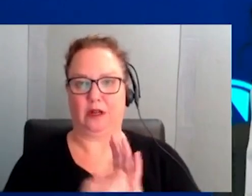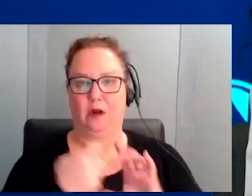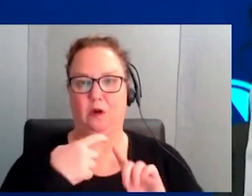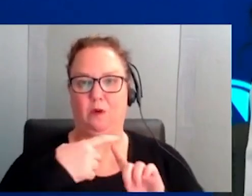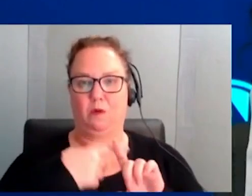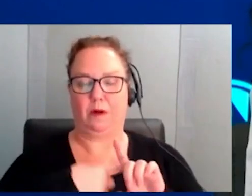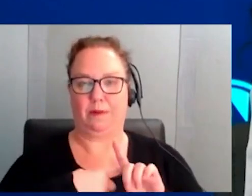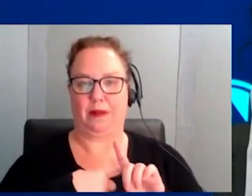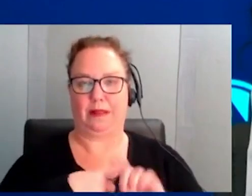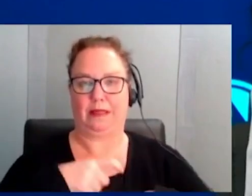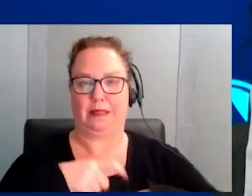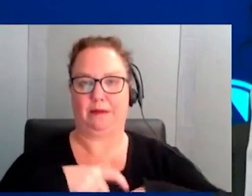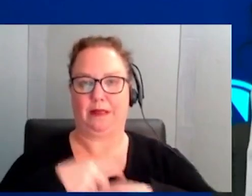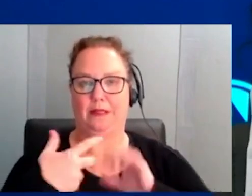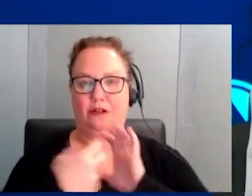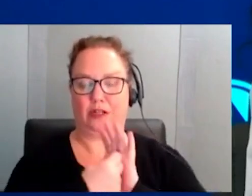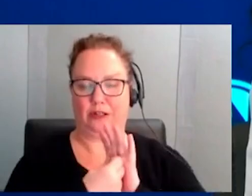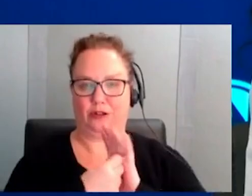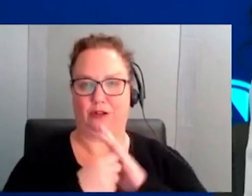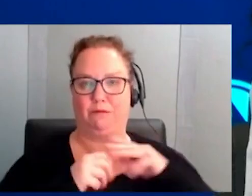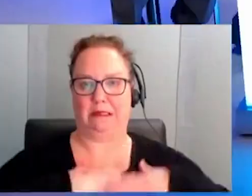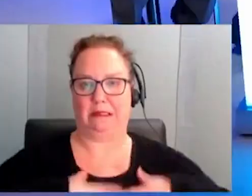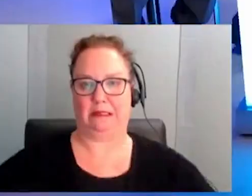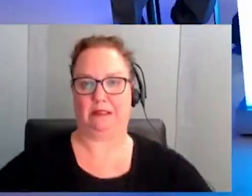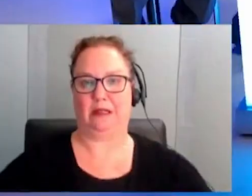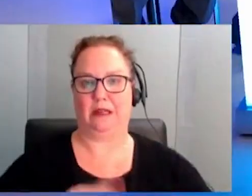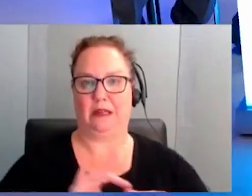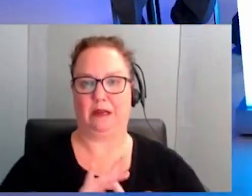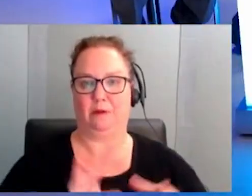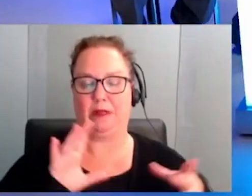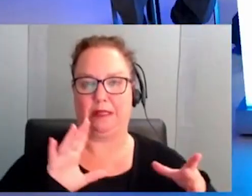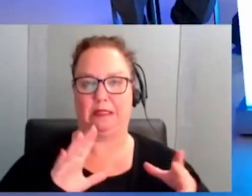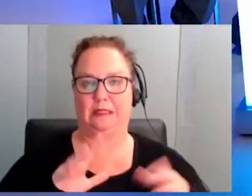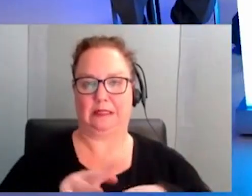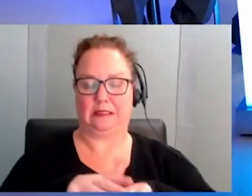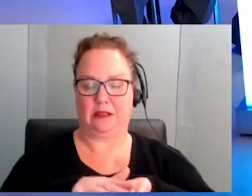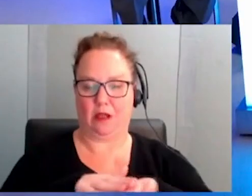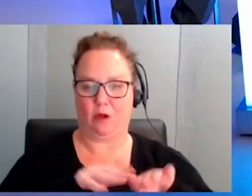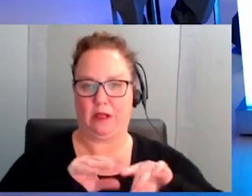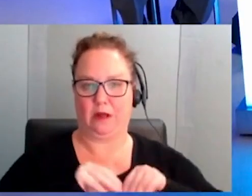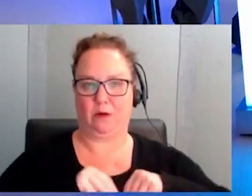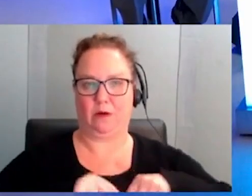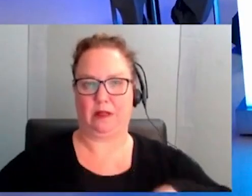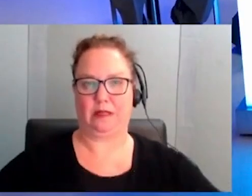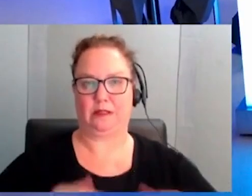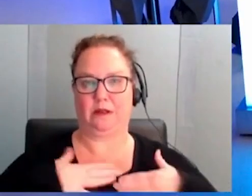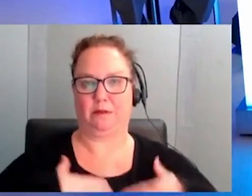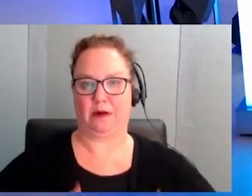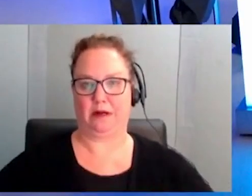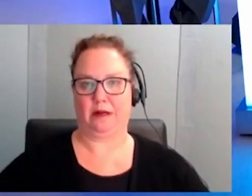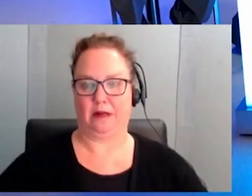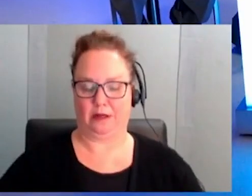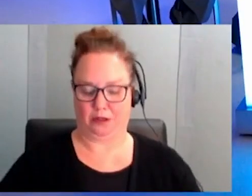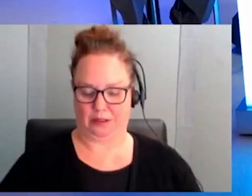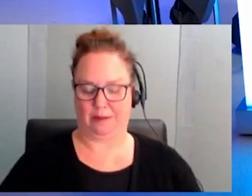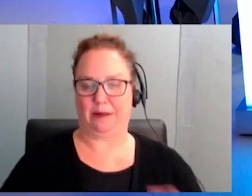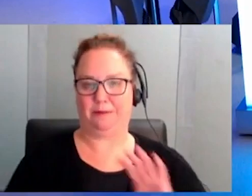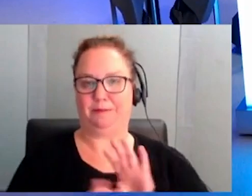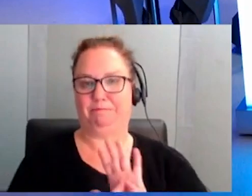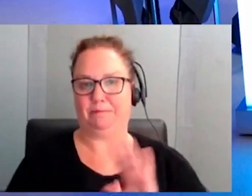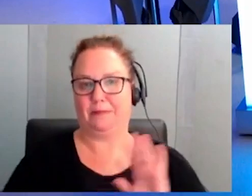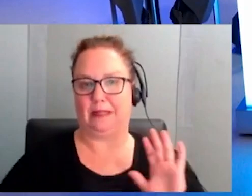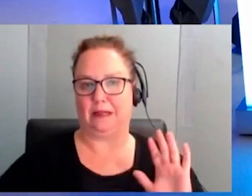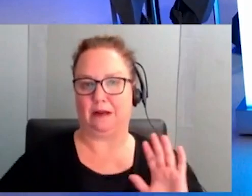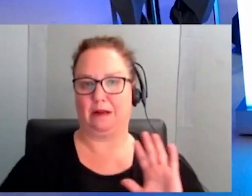where the injection stays in your system. So it releases? It slowly releases. We give it in the tummy area or the abdomen area, and